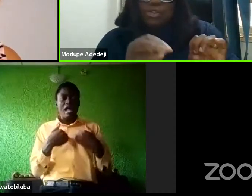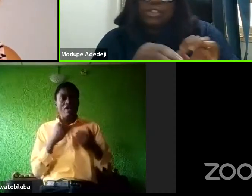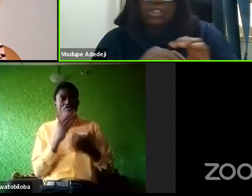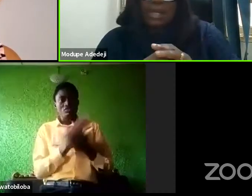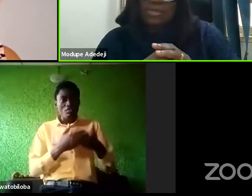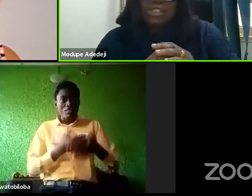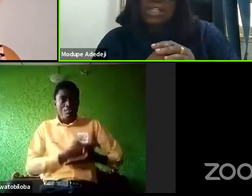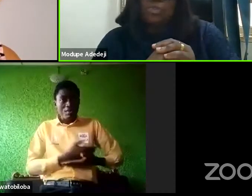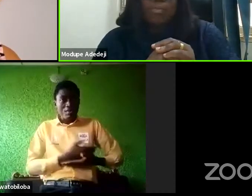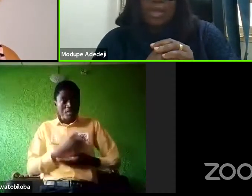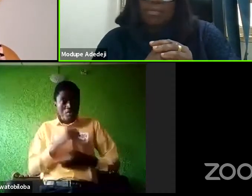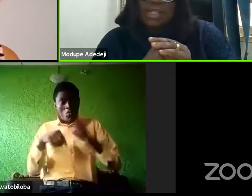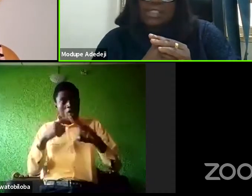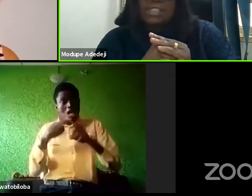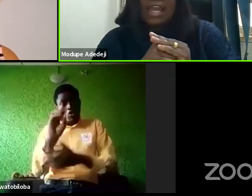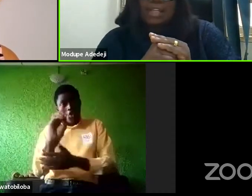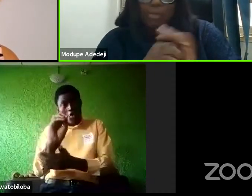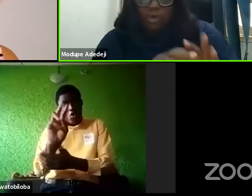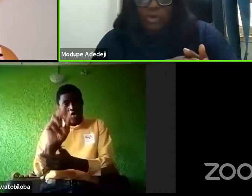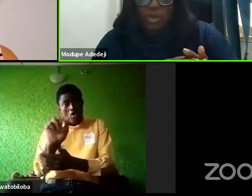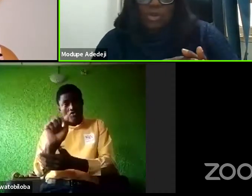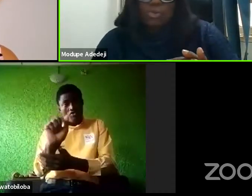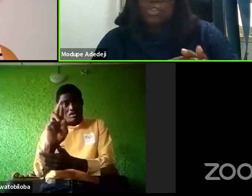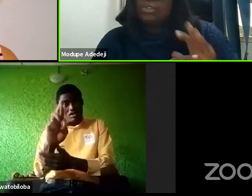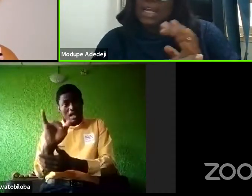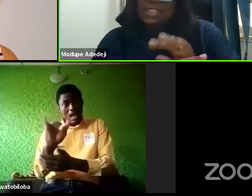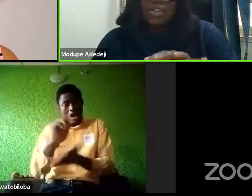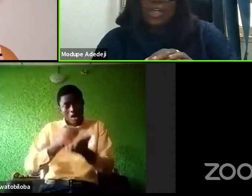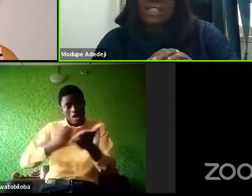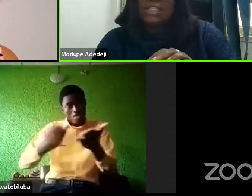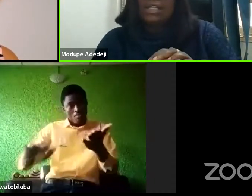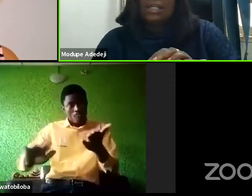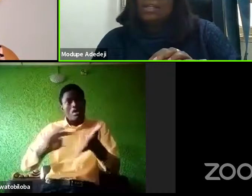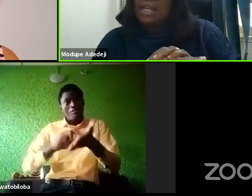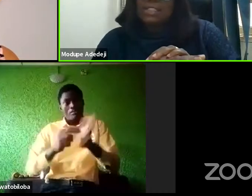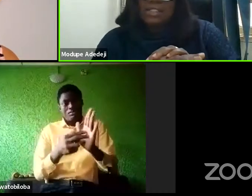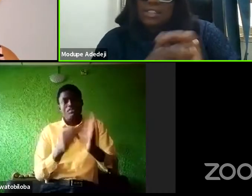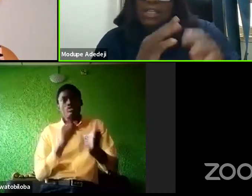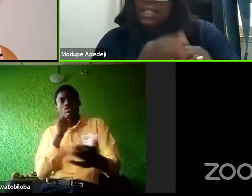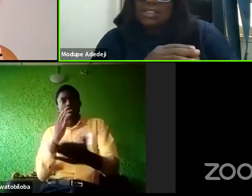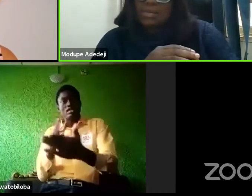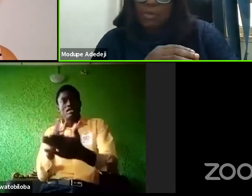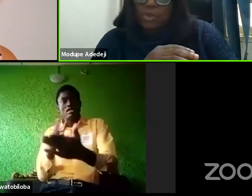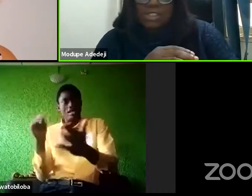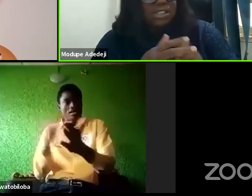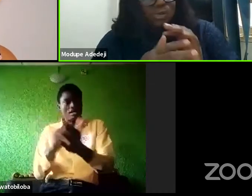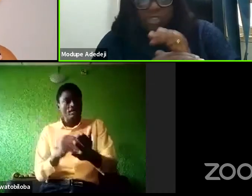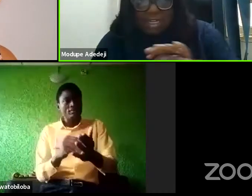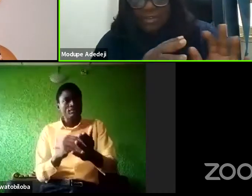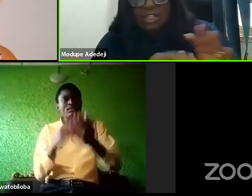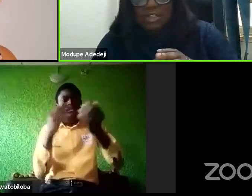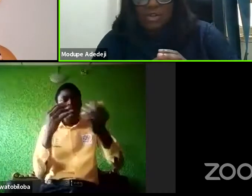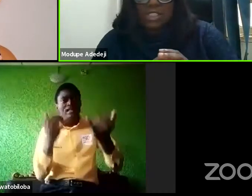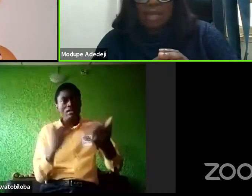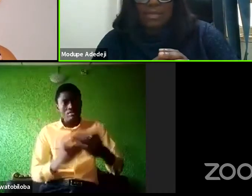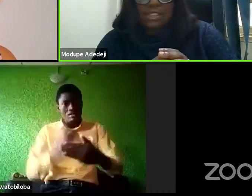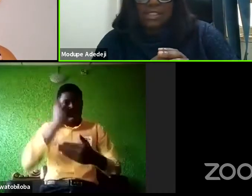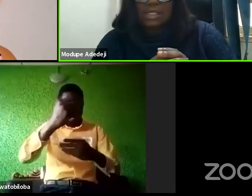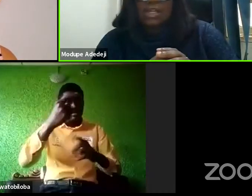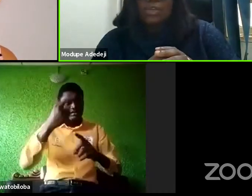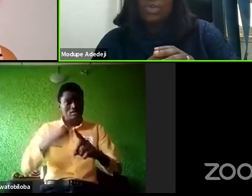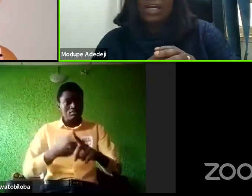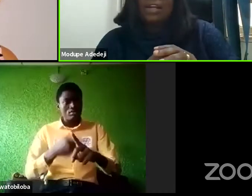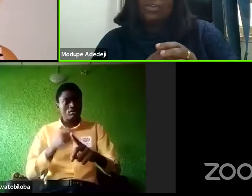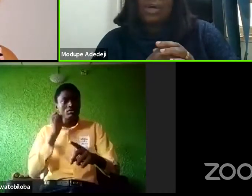have been removed, that means there's no menses anymore. So that is already the next month, she would definitely not see her